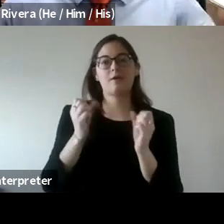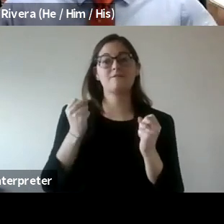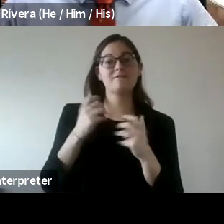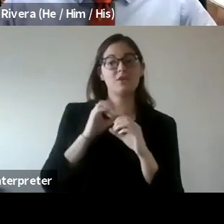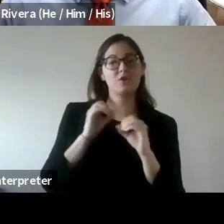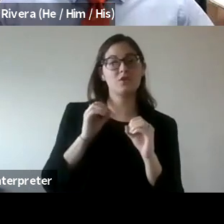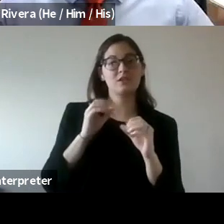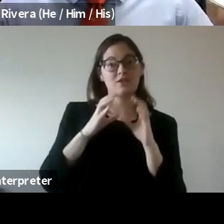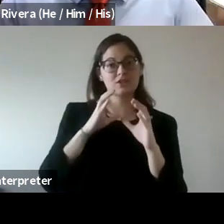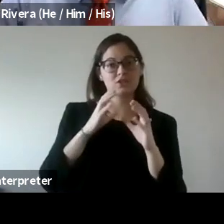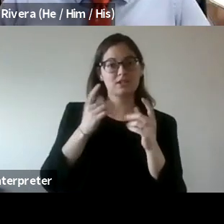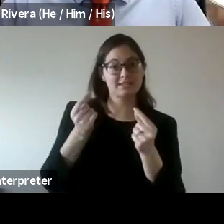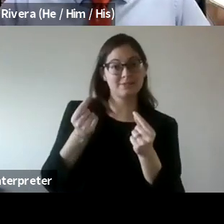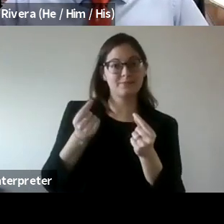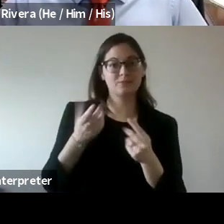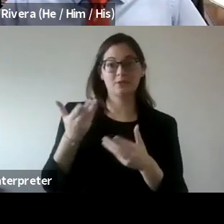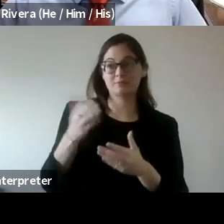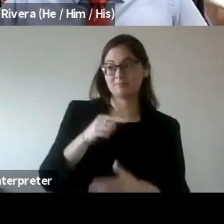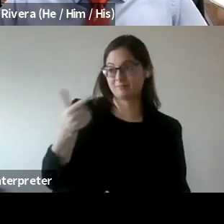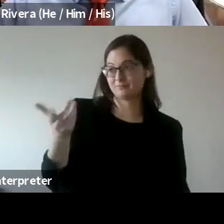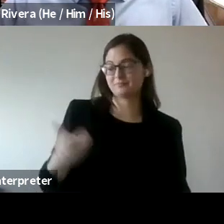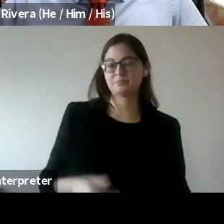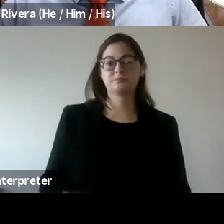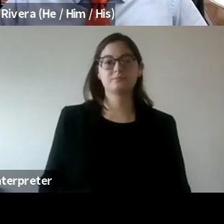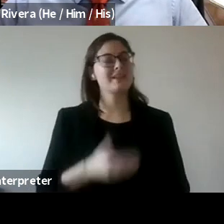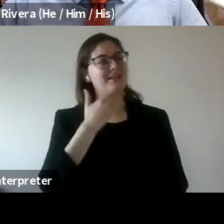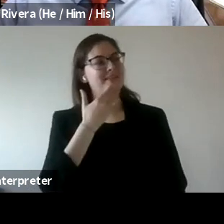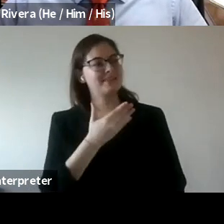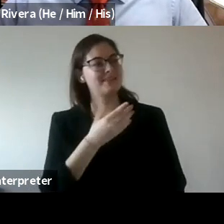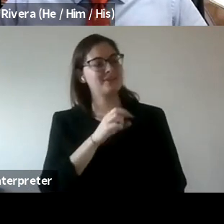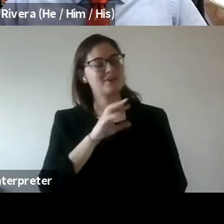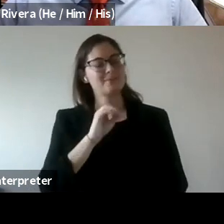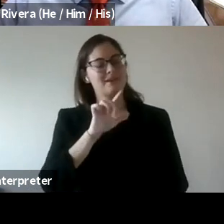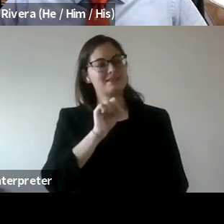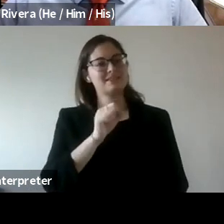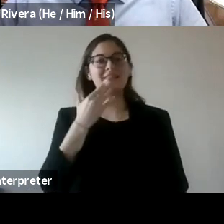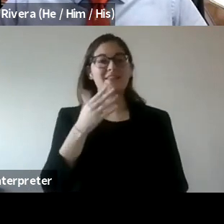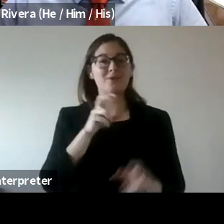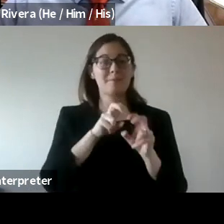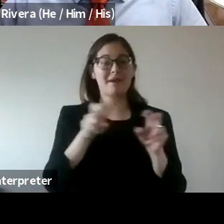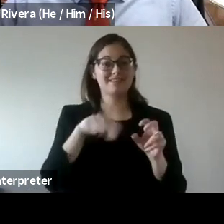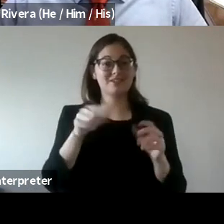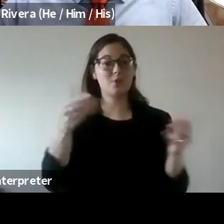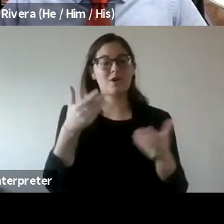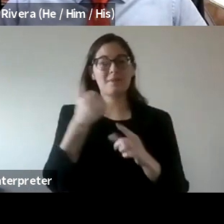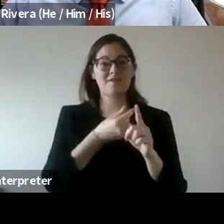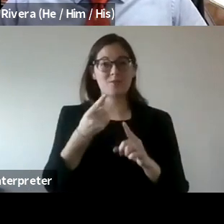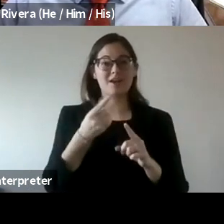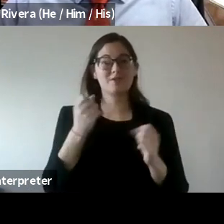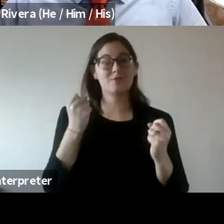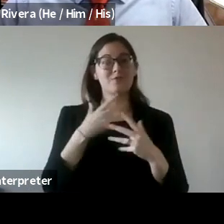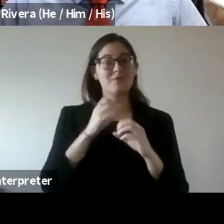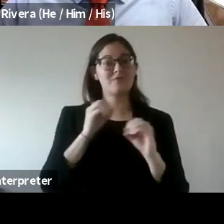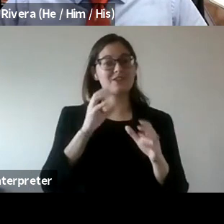Conversations series. So, Dr. Welfel. Thank you, Dr. Miles, and thank you, panelists, and welcome everyone to the Fearless